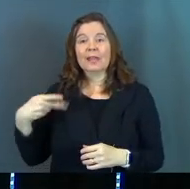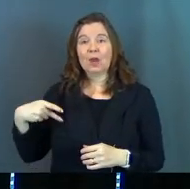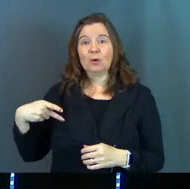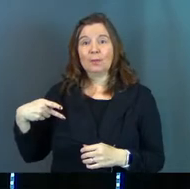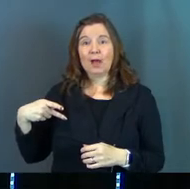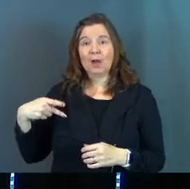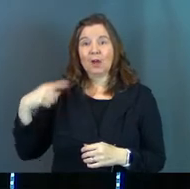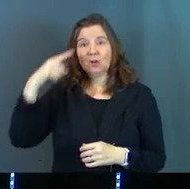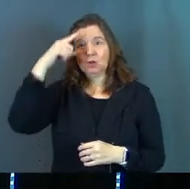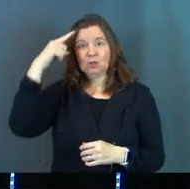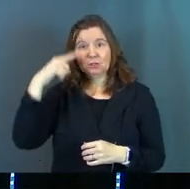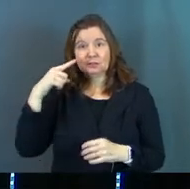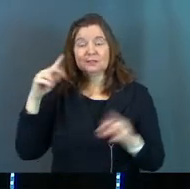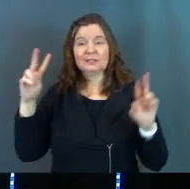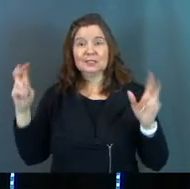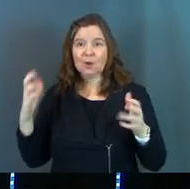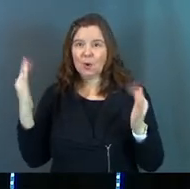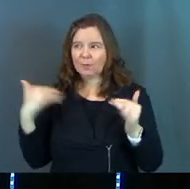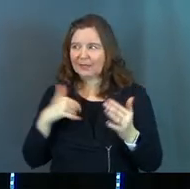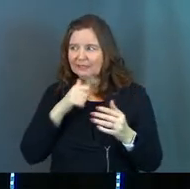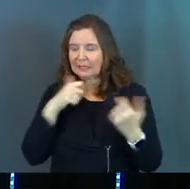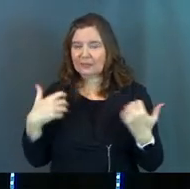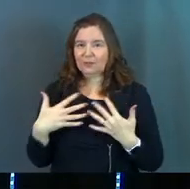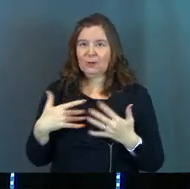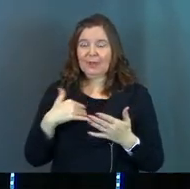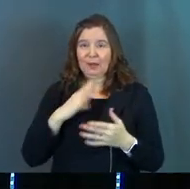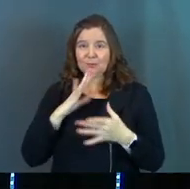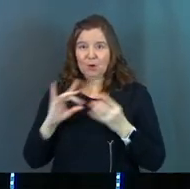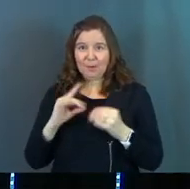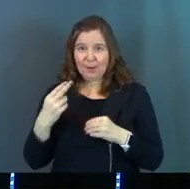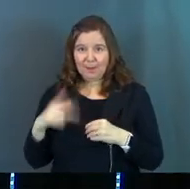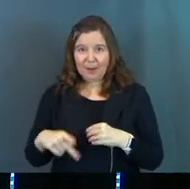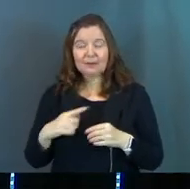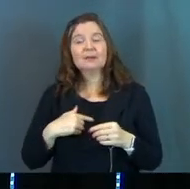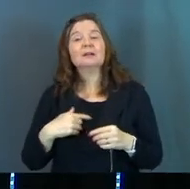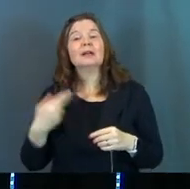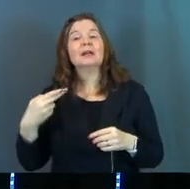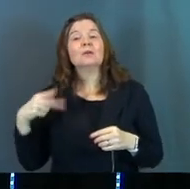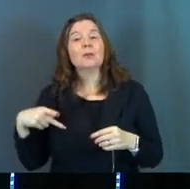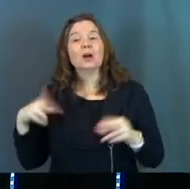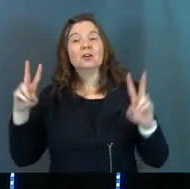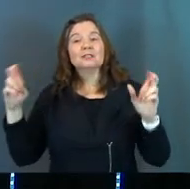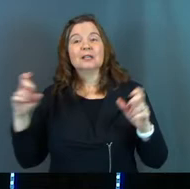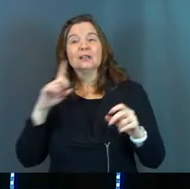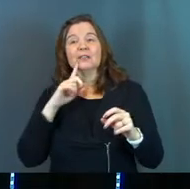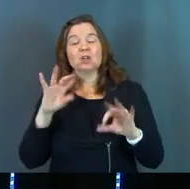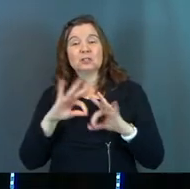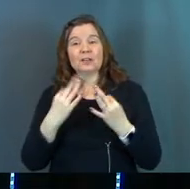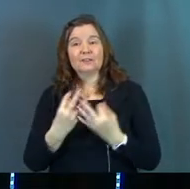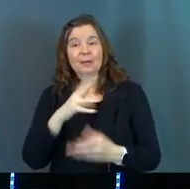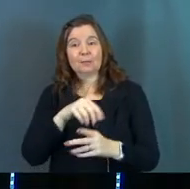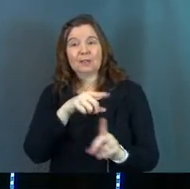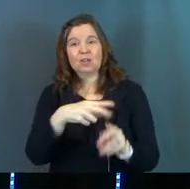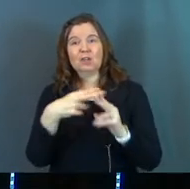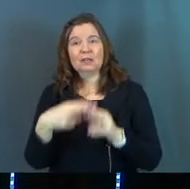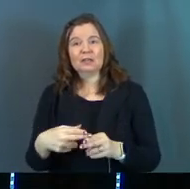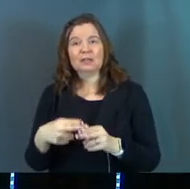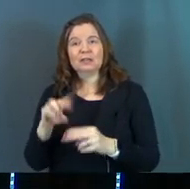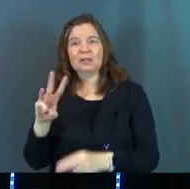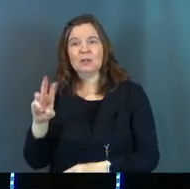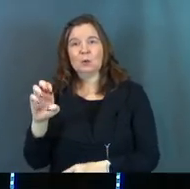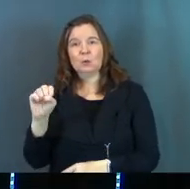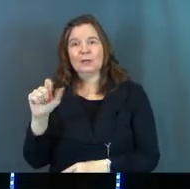Potter series, hopefully that doesn't freak you out that I'm talking about that. In the Harry Potter series, there's a family in there named